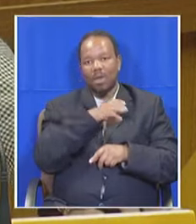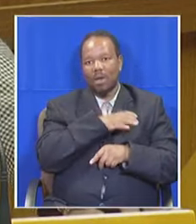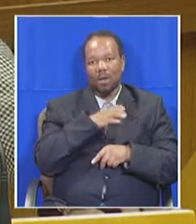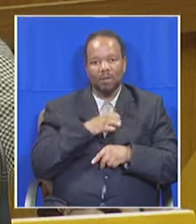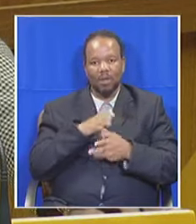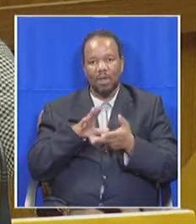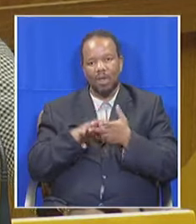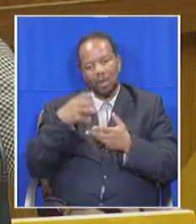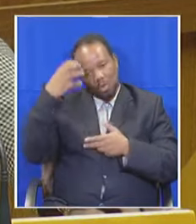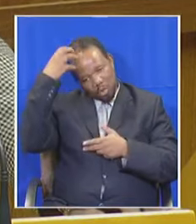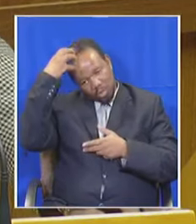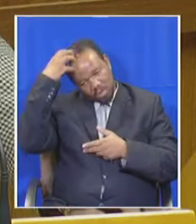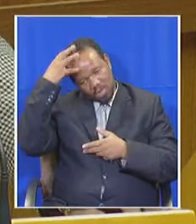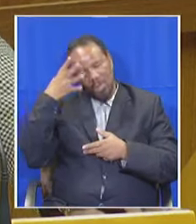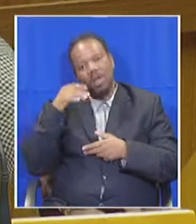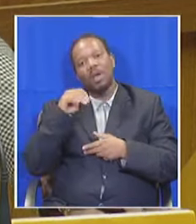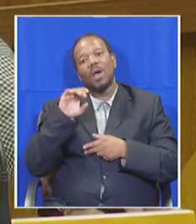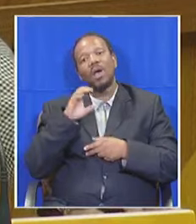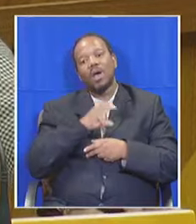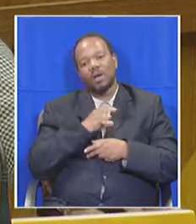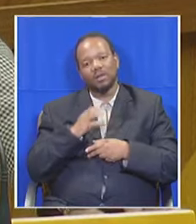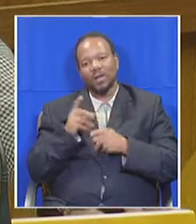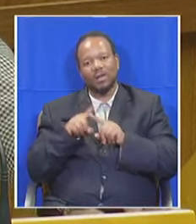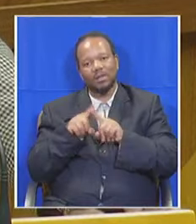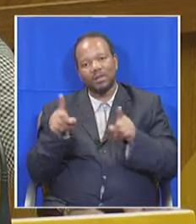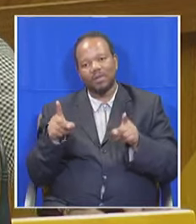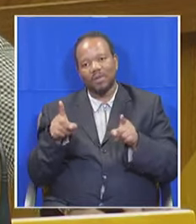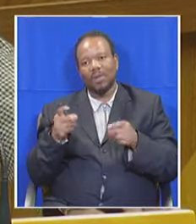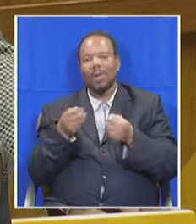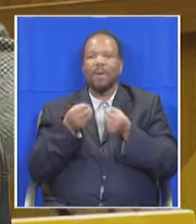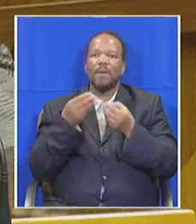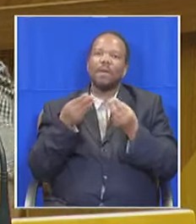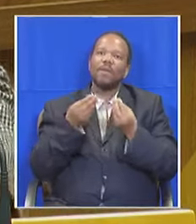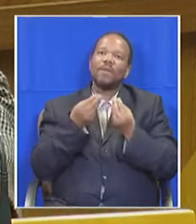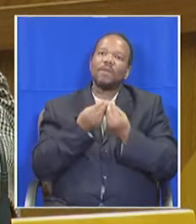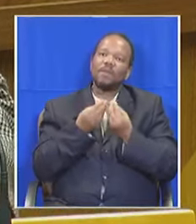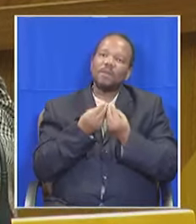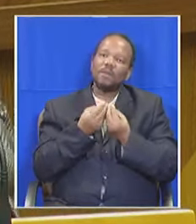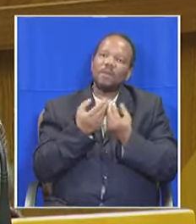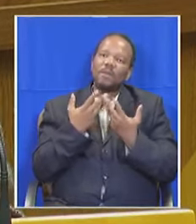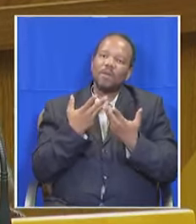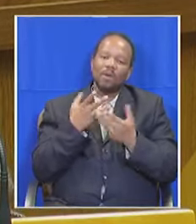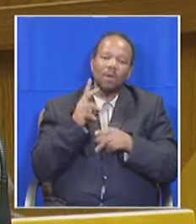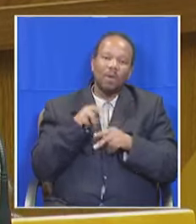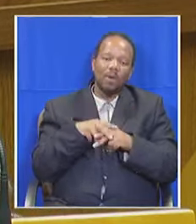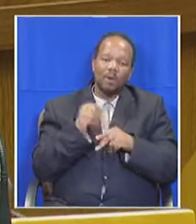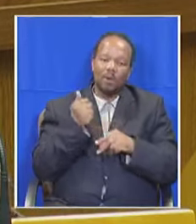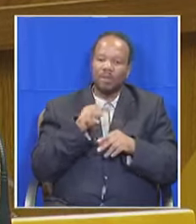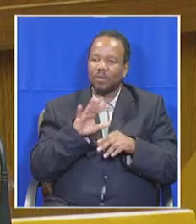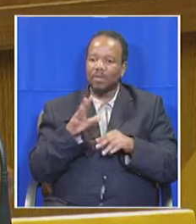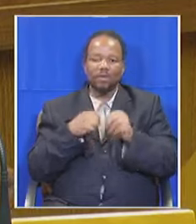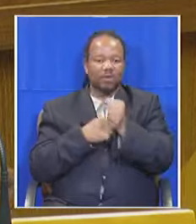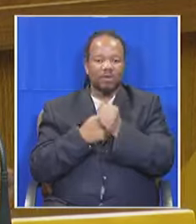excluded, and then there is also the fact that no provision is yet made for funding of these